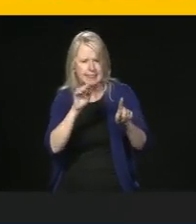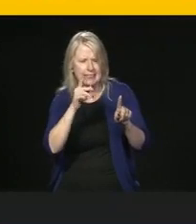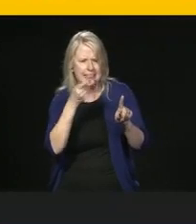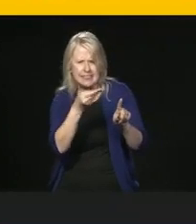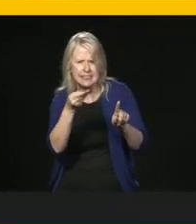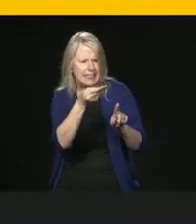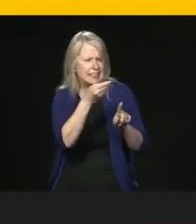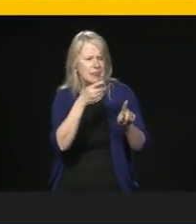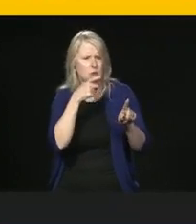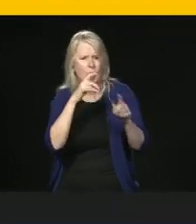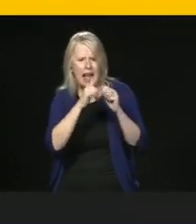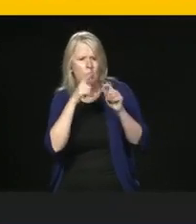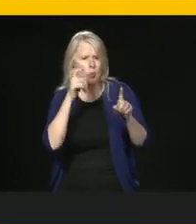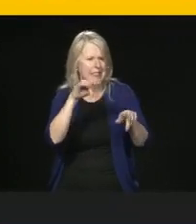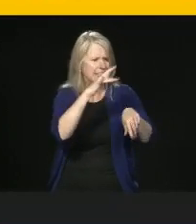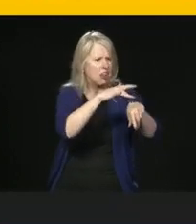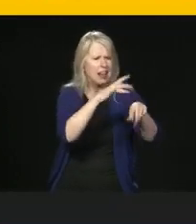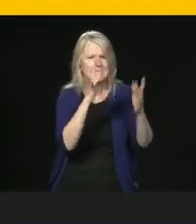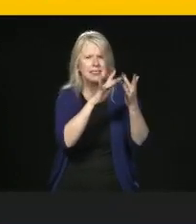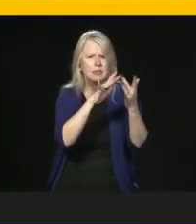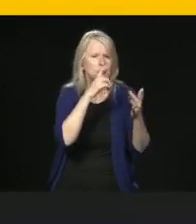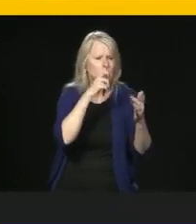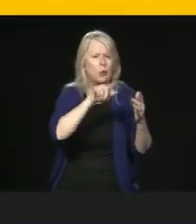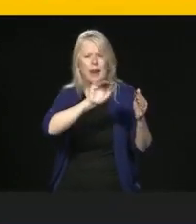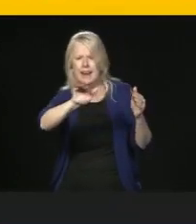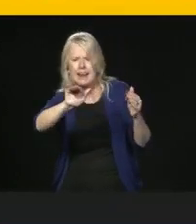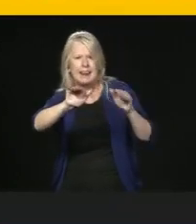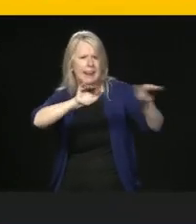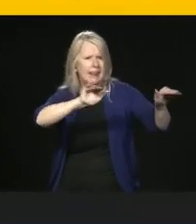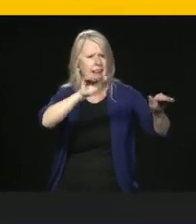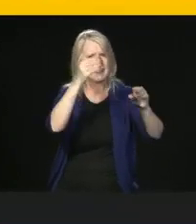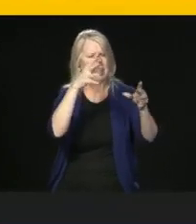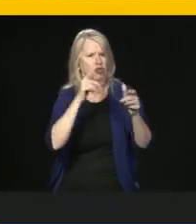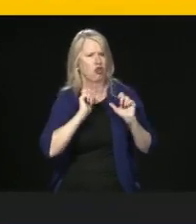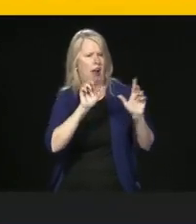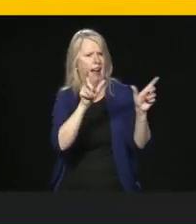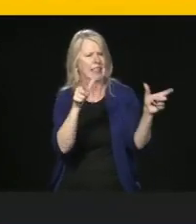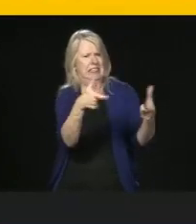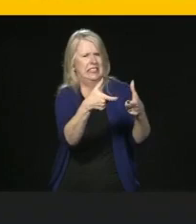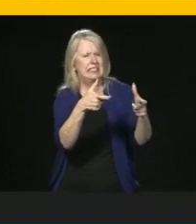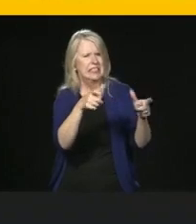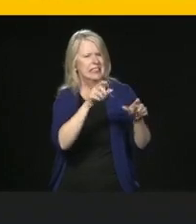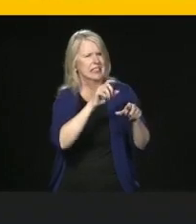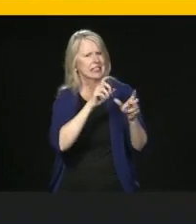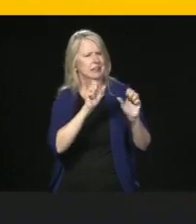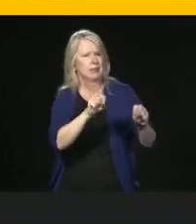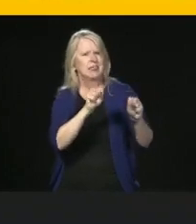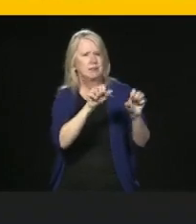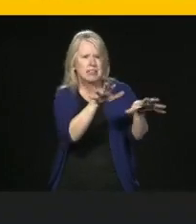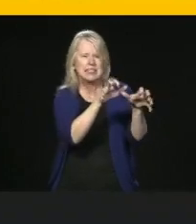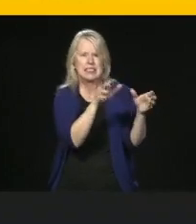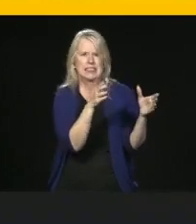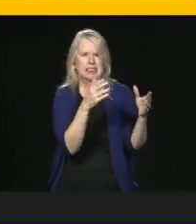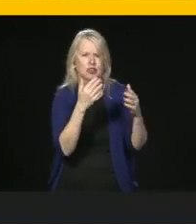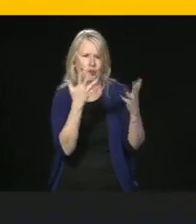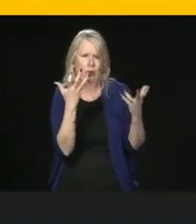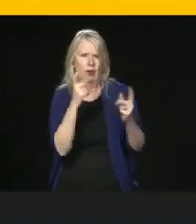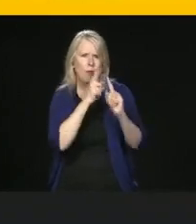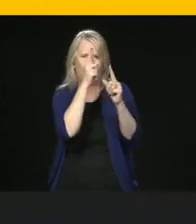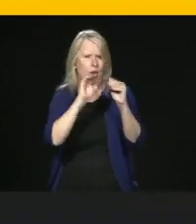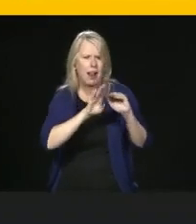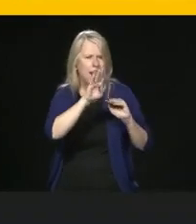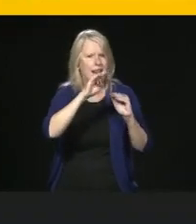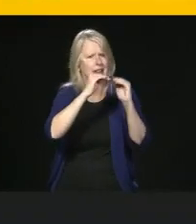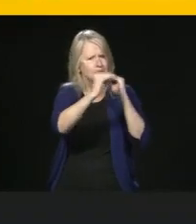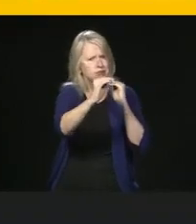we're still containing the virus as much as possible to flatten that epidemic curve. One